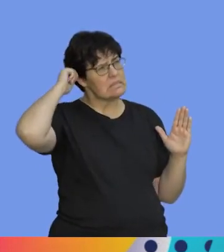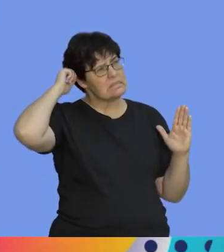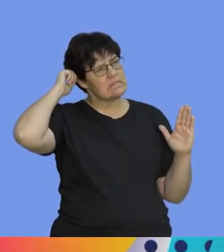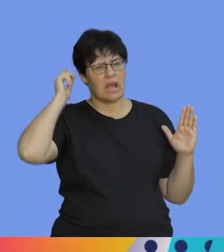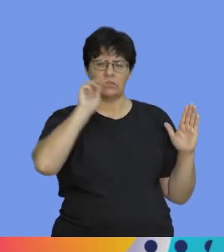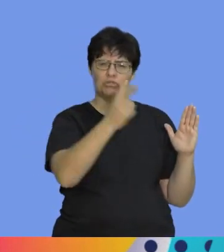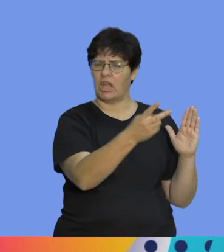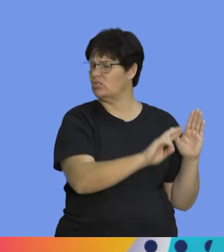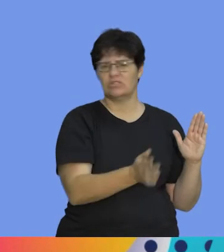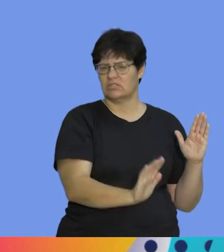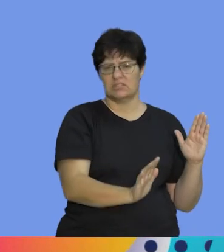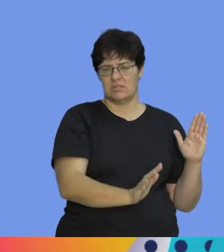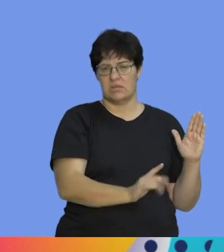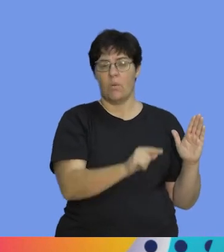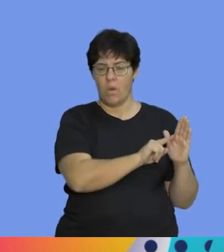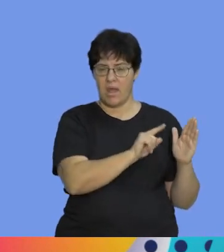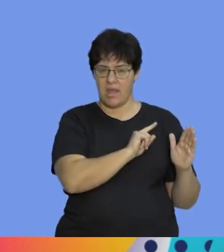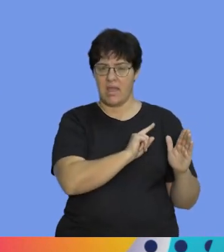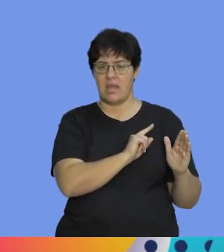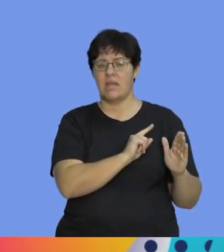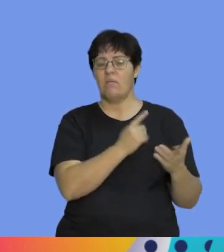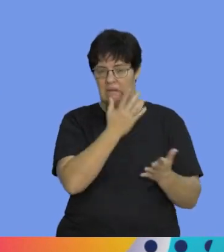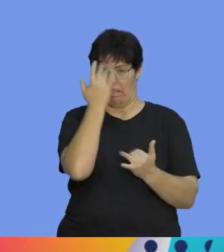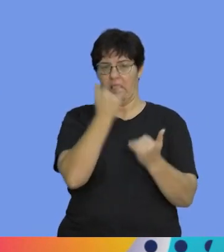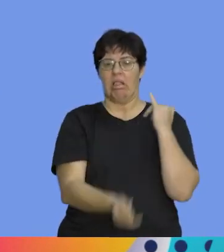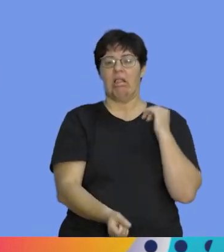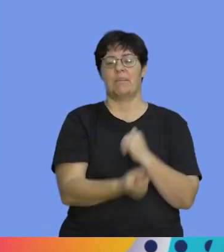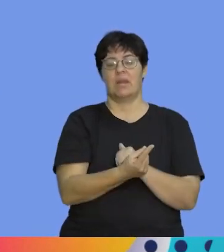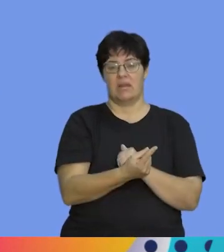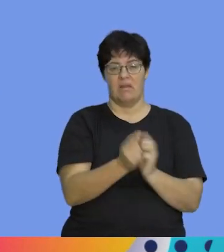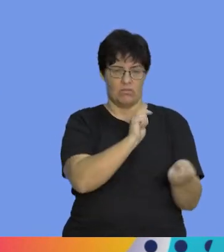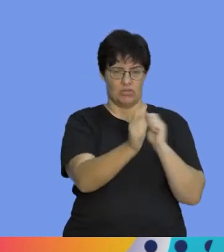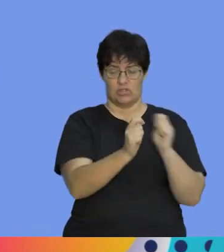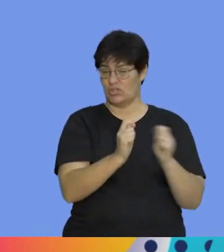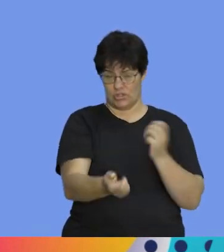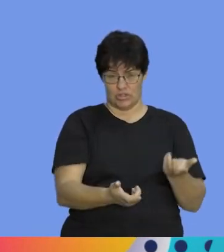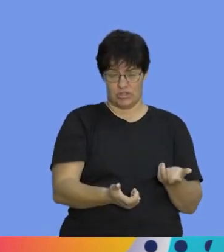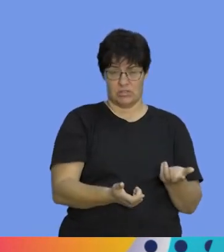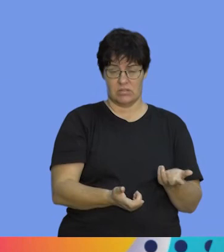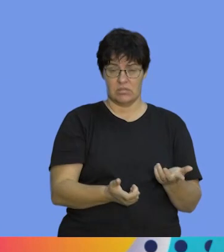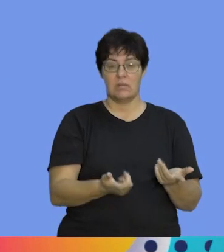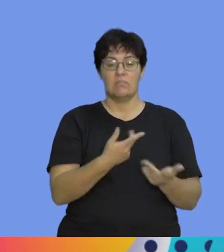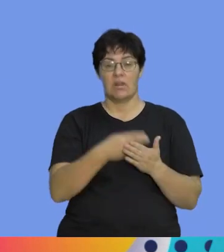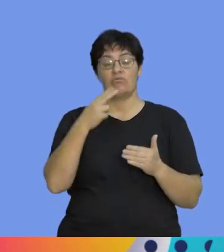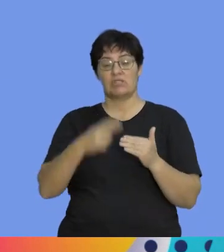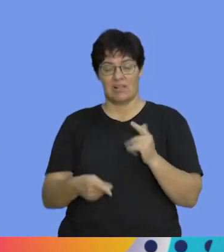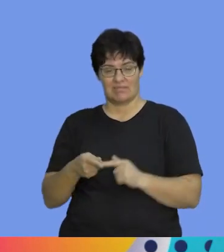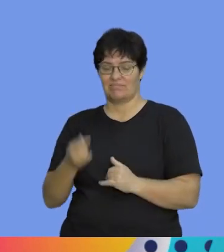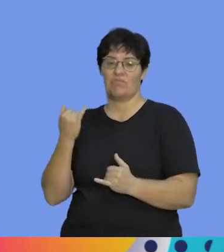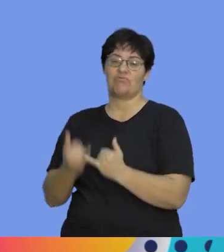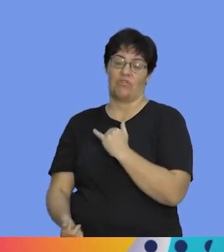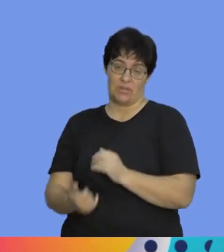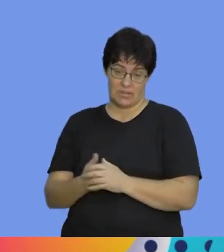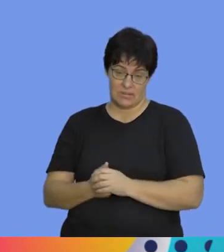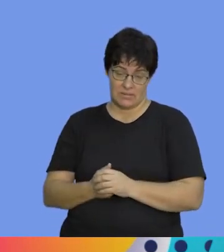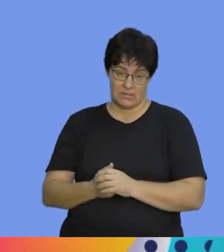try and make this and change the subject, because in the process, things might go wrong, you know, and then after that, the resulting calculations